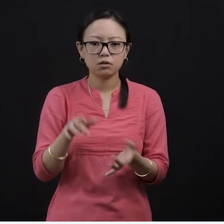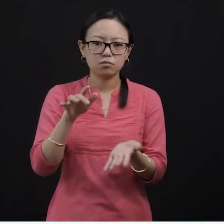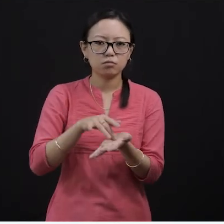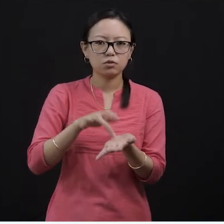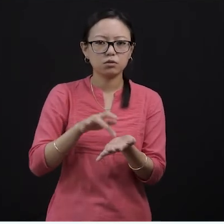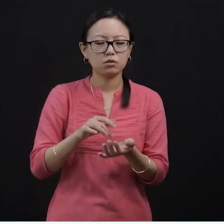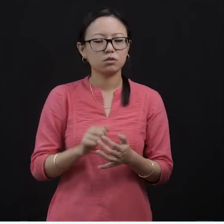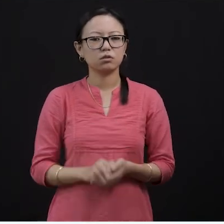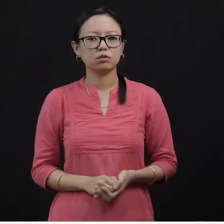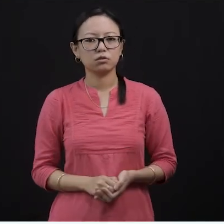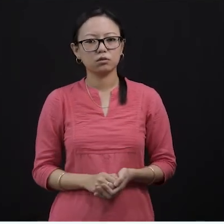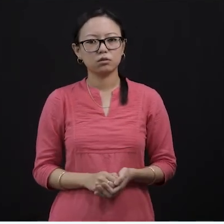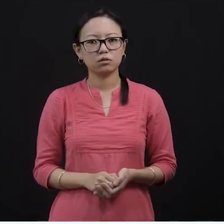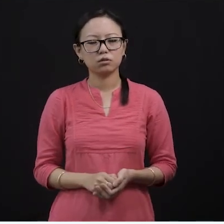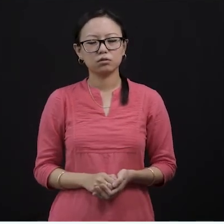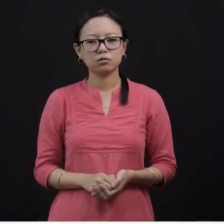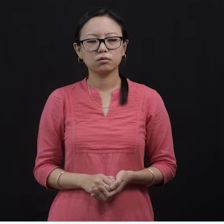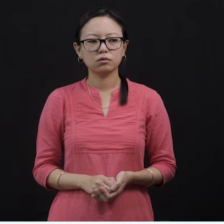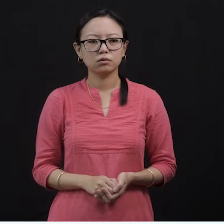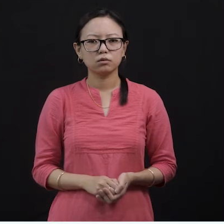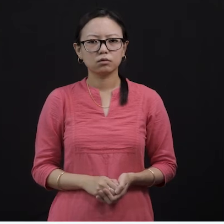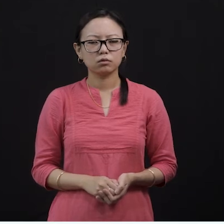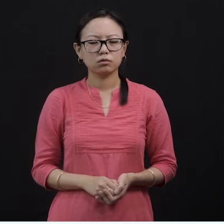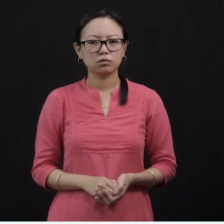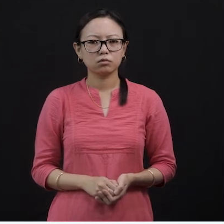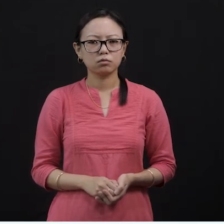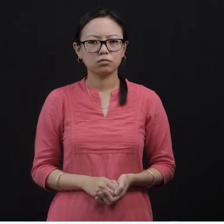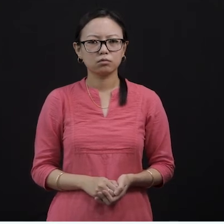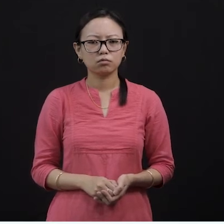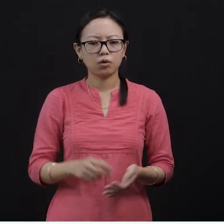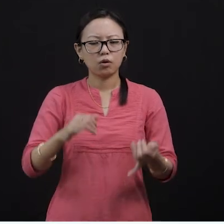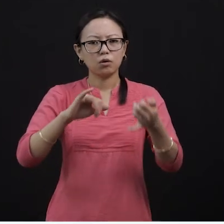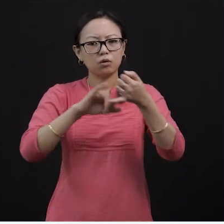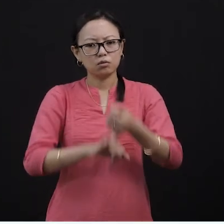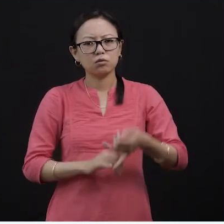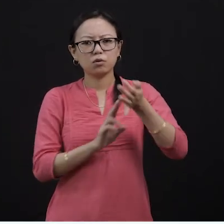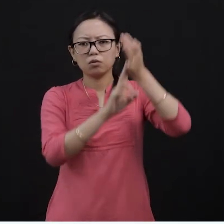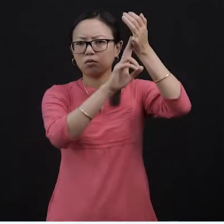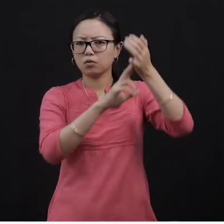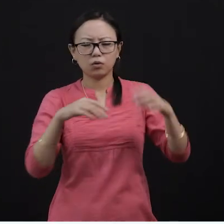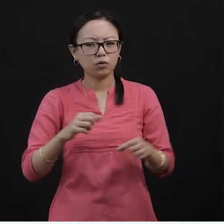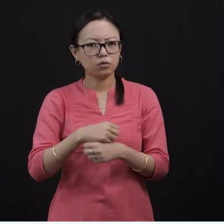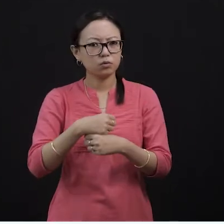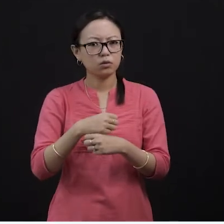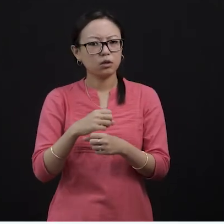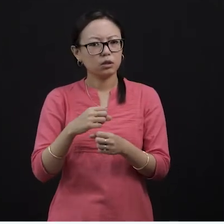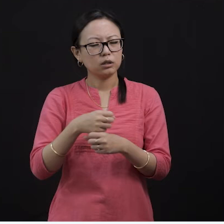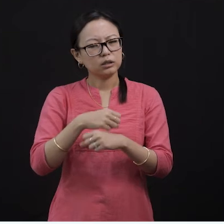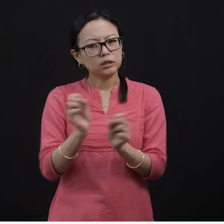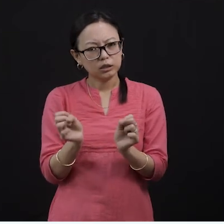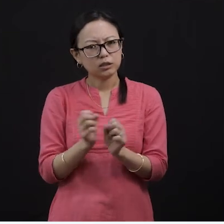So will it change its position? Will it change to south and north? No.